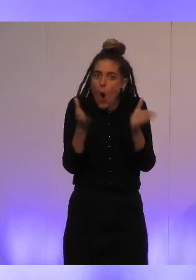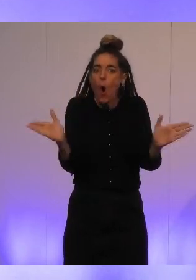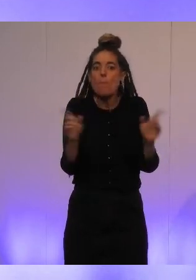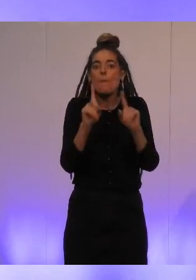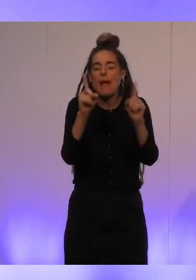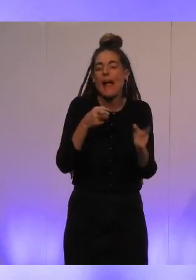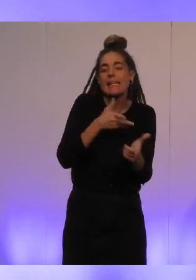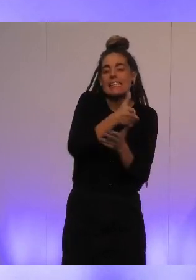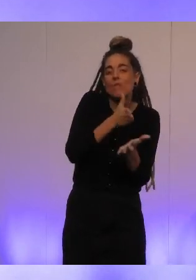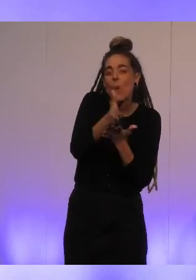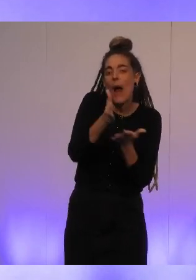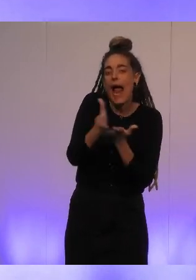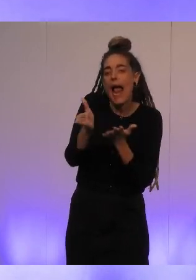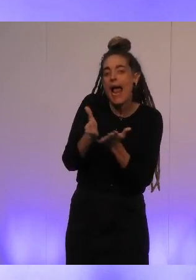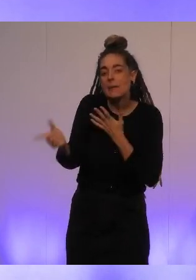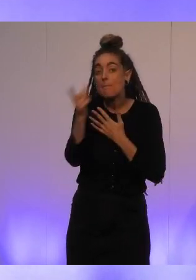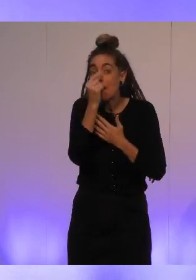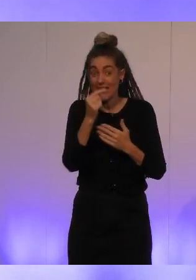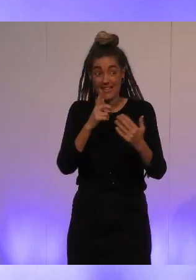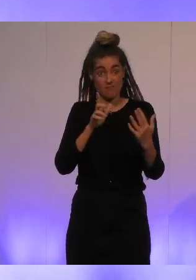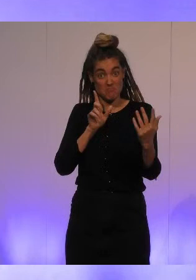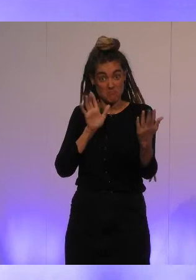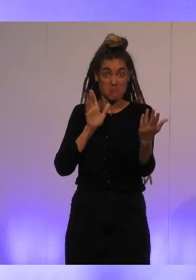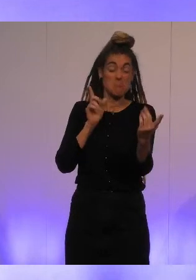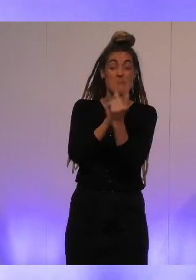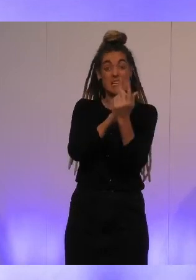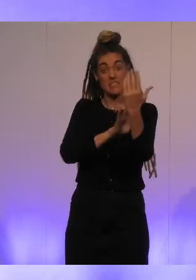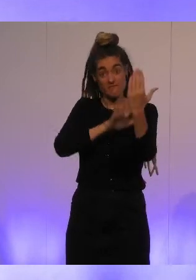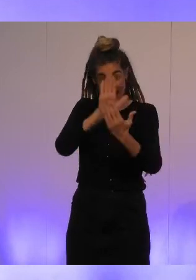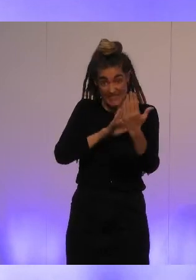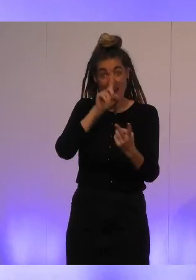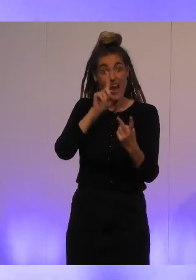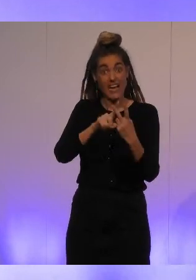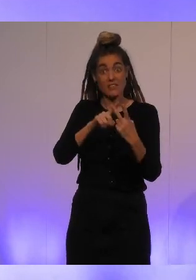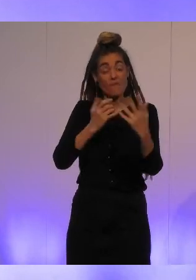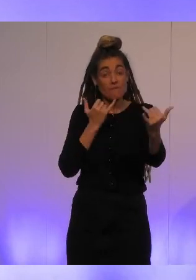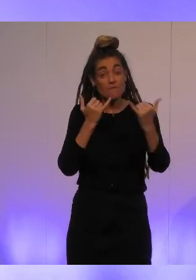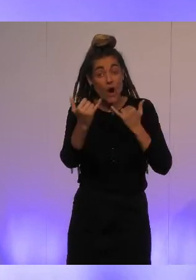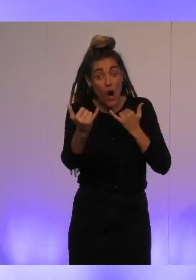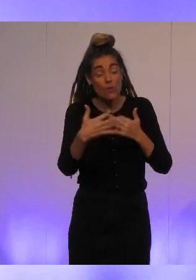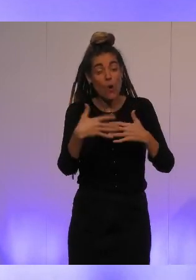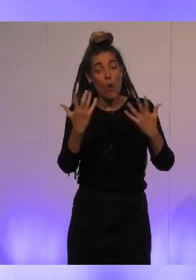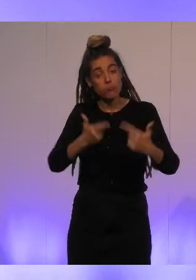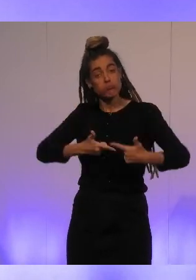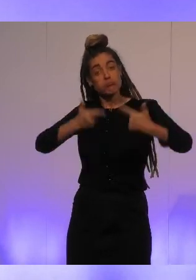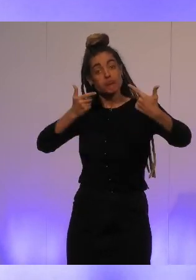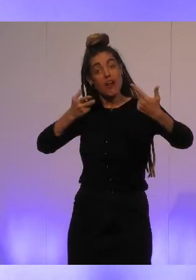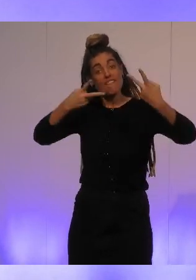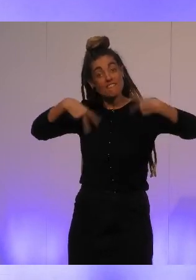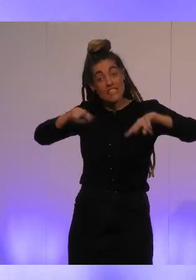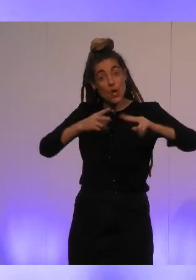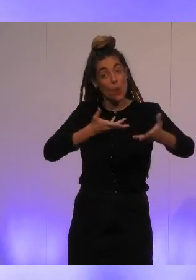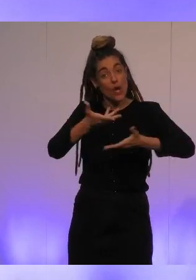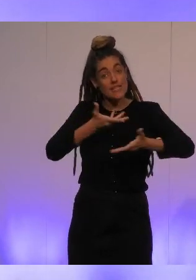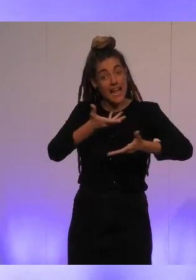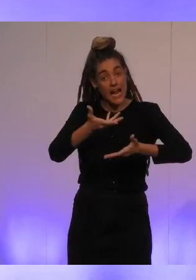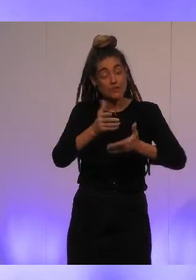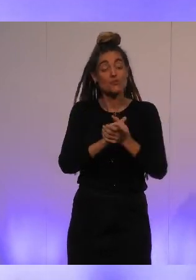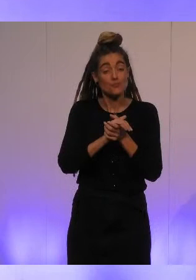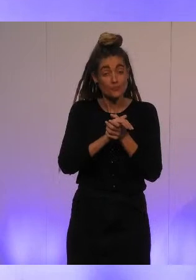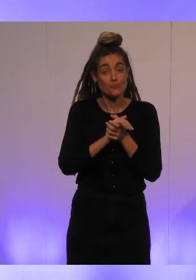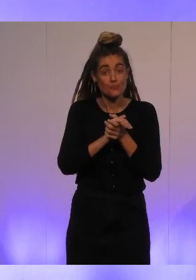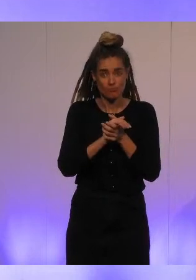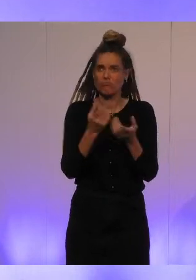ways, whether that still be in person, over the phone or via a video consultation. They have also been central